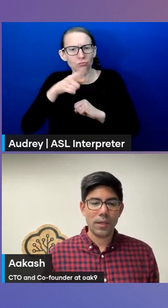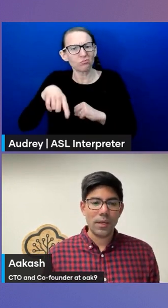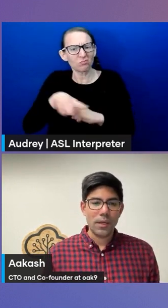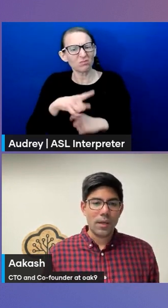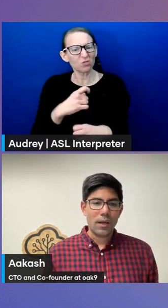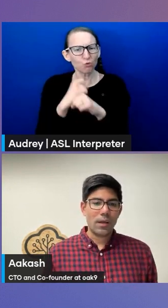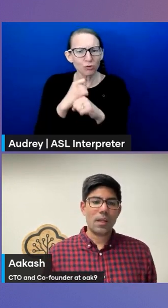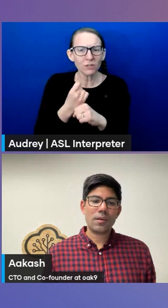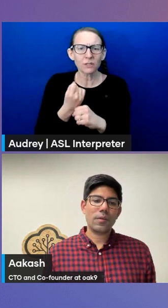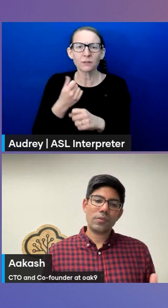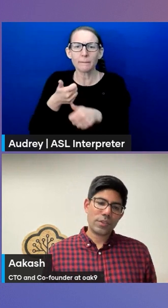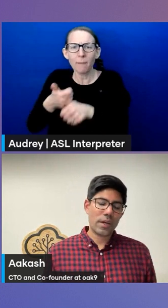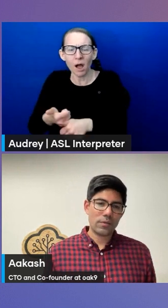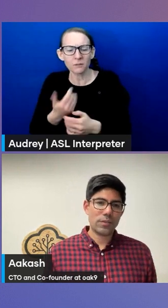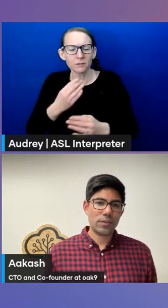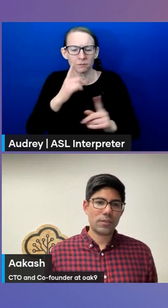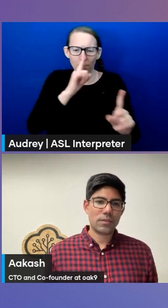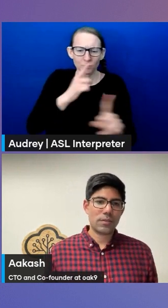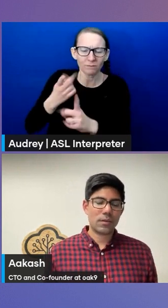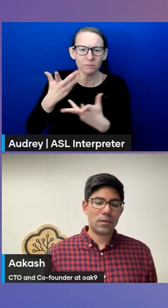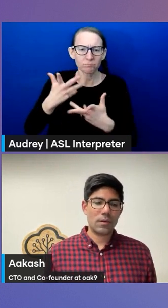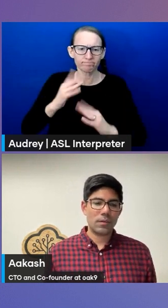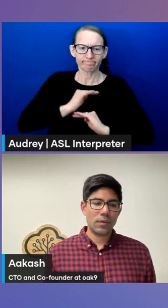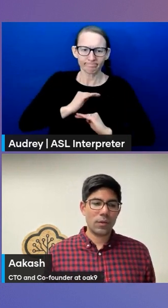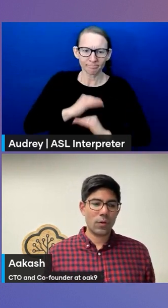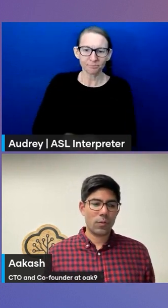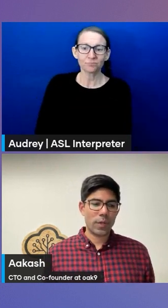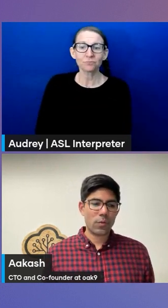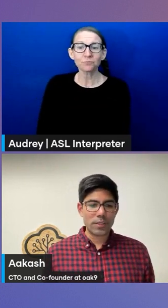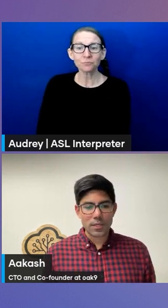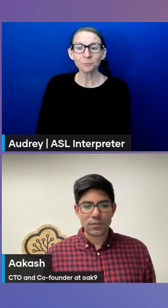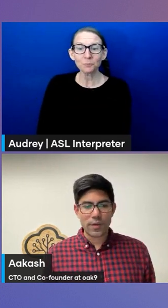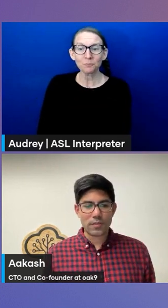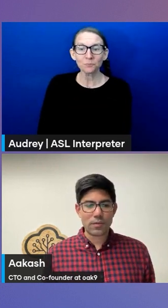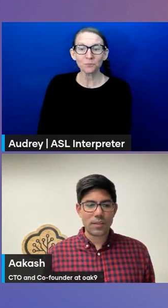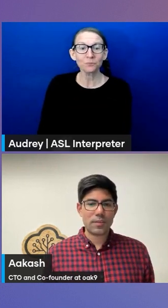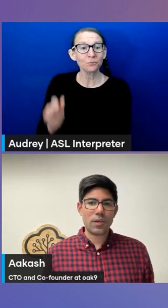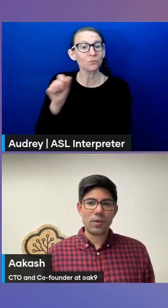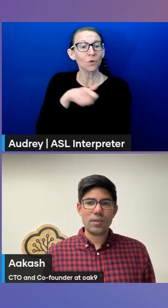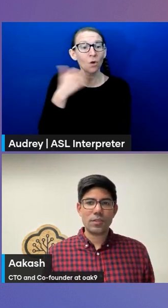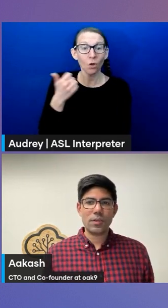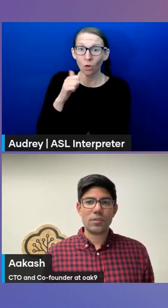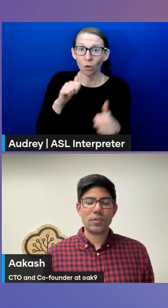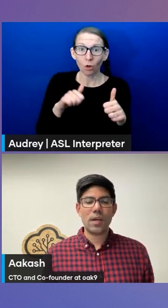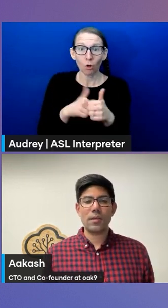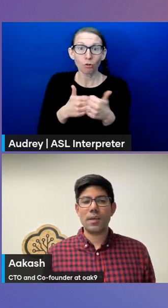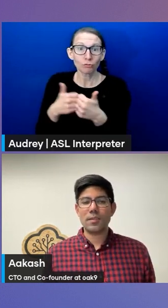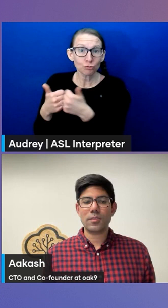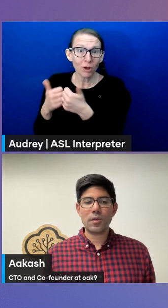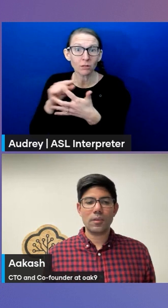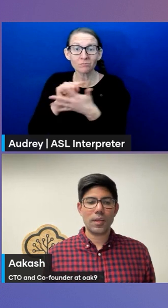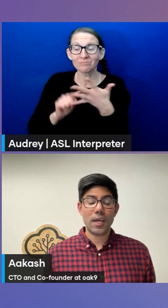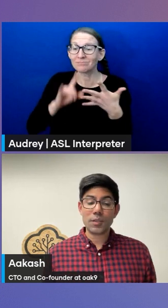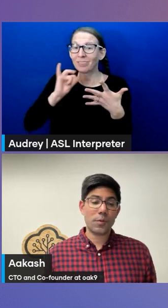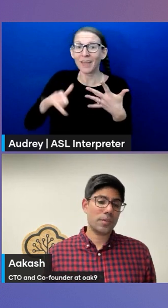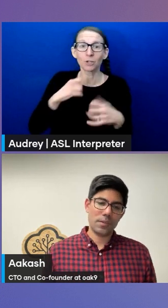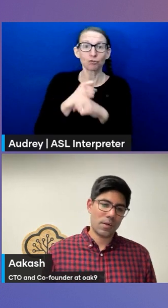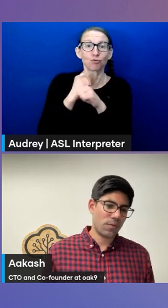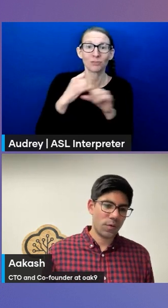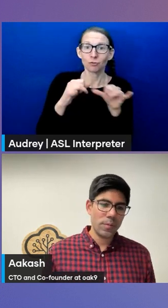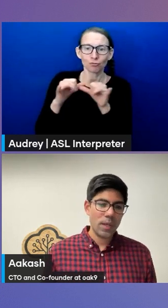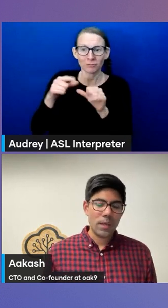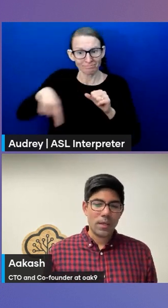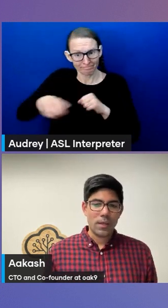met. A lot of other challenges, that organizations face are that security engineers are not necessarily experts